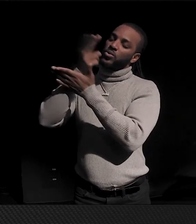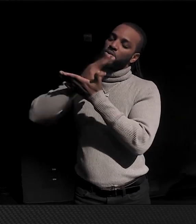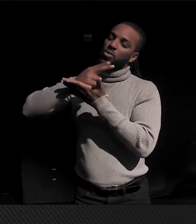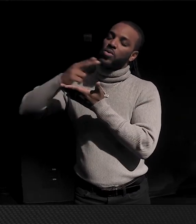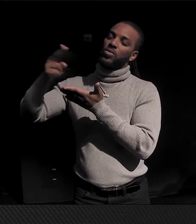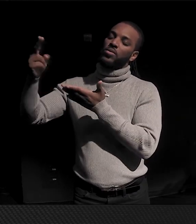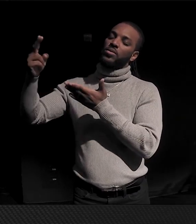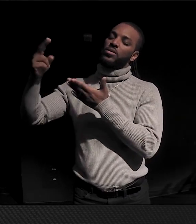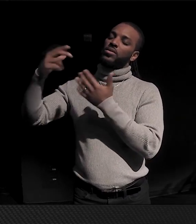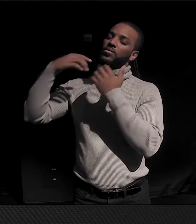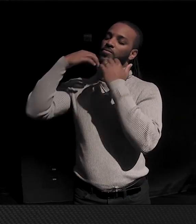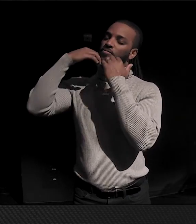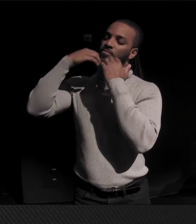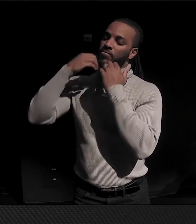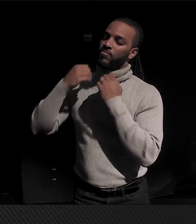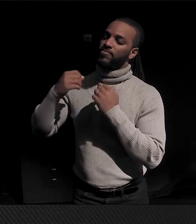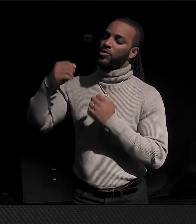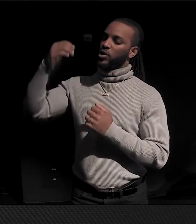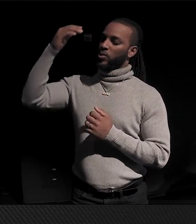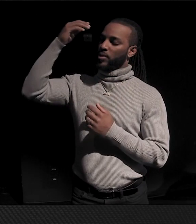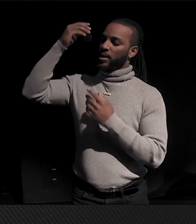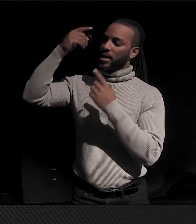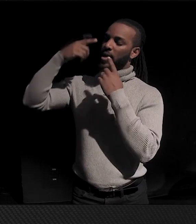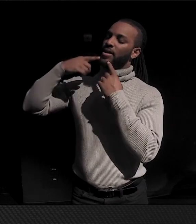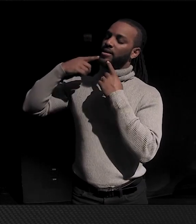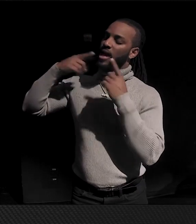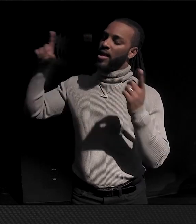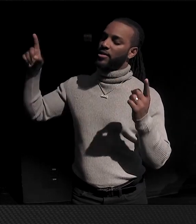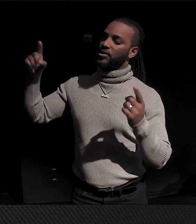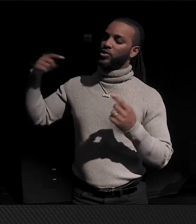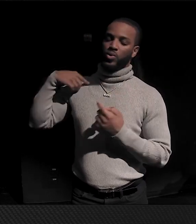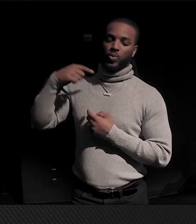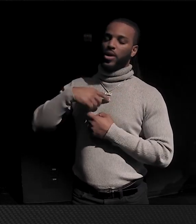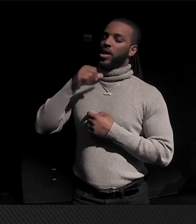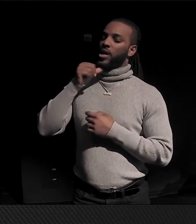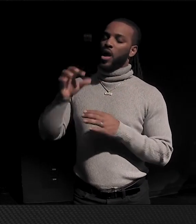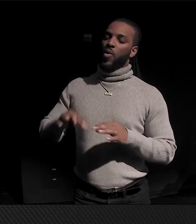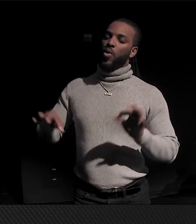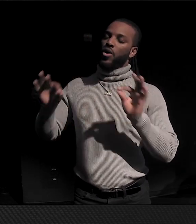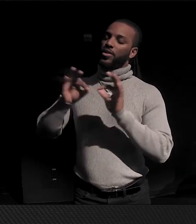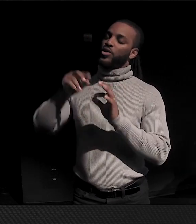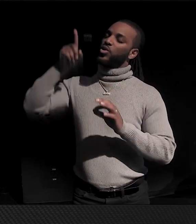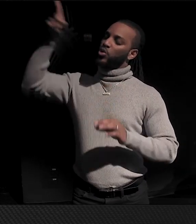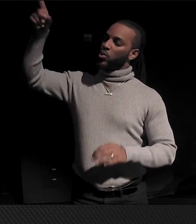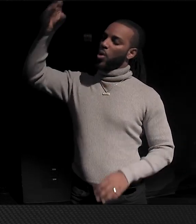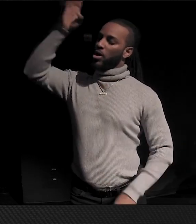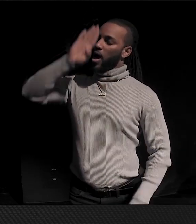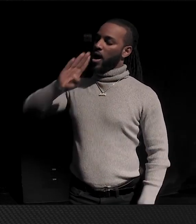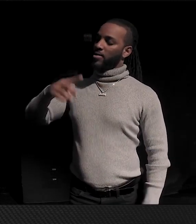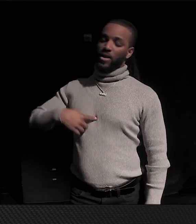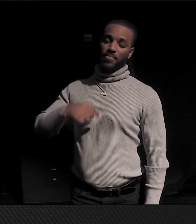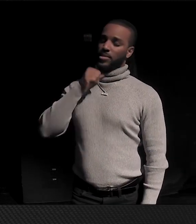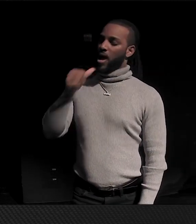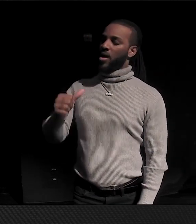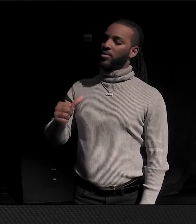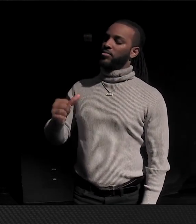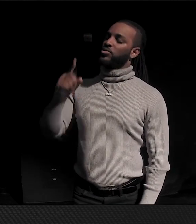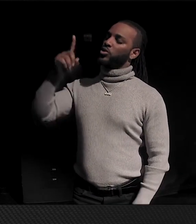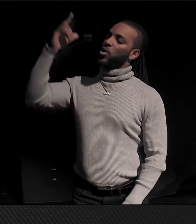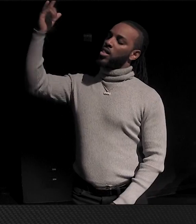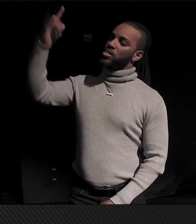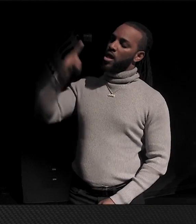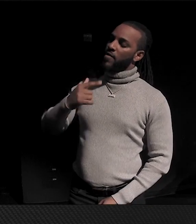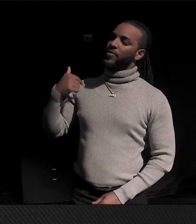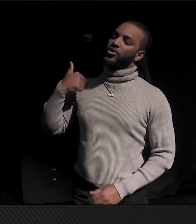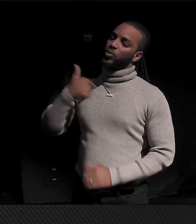word. We acknowledge you're God. We are not God. You are God. We are not God. You love us. We adore you